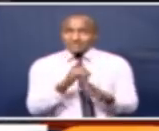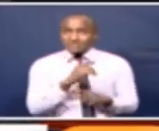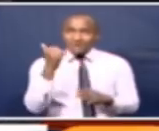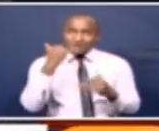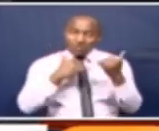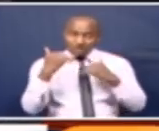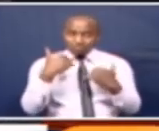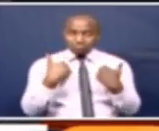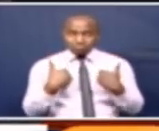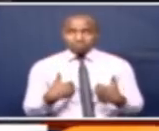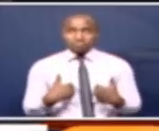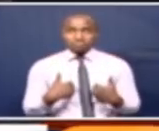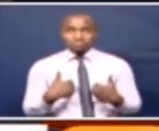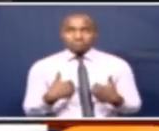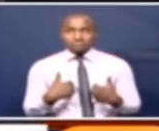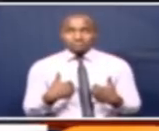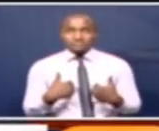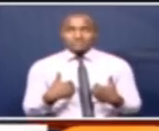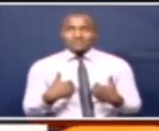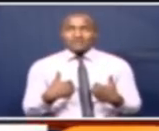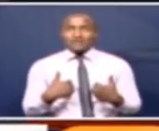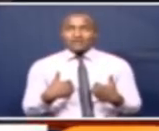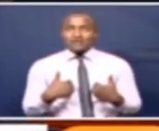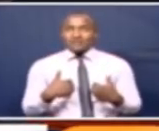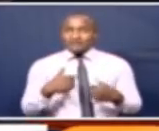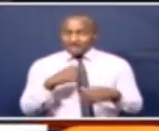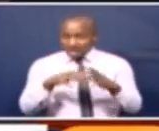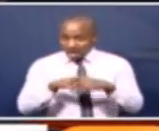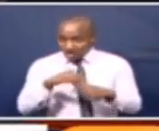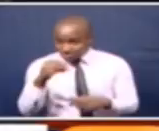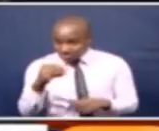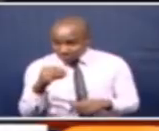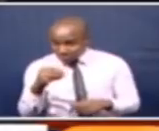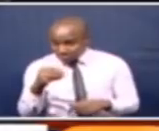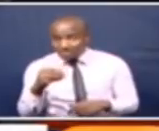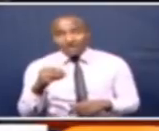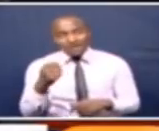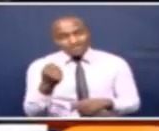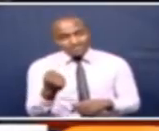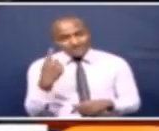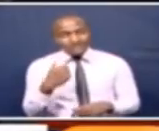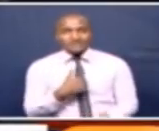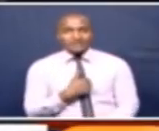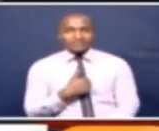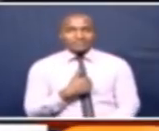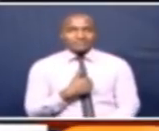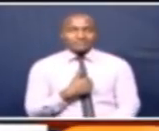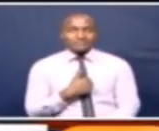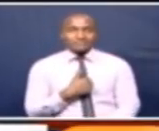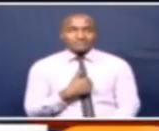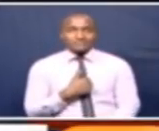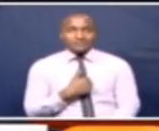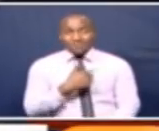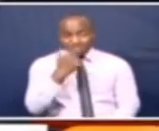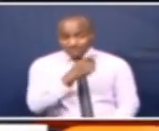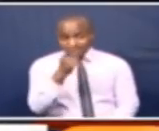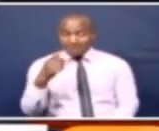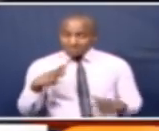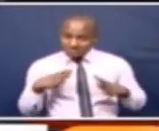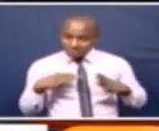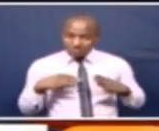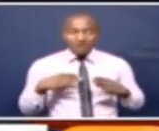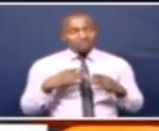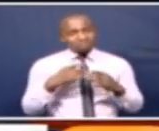me, and every time you see me going out, please just understand. Yeah. And because they are mature students, they were